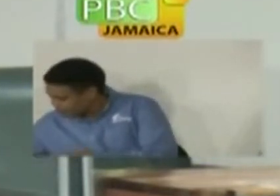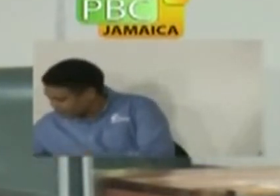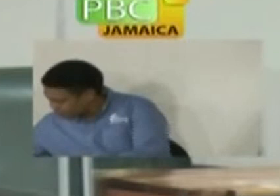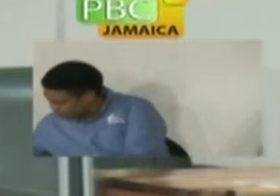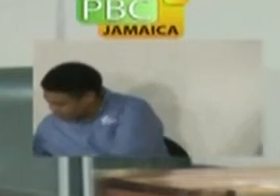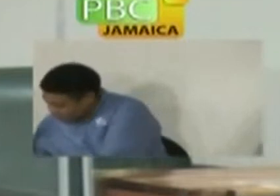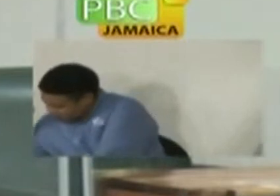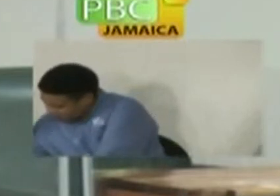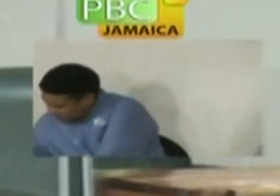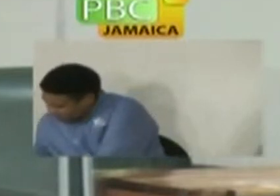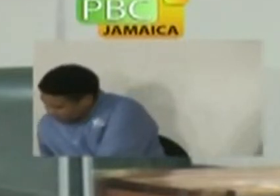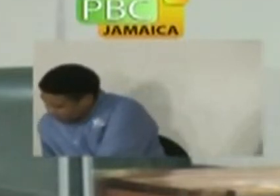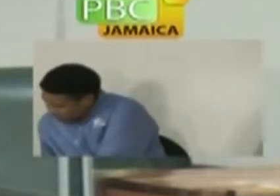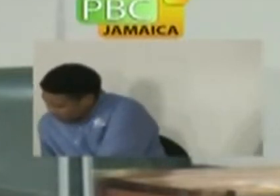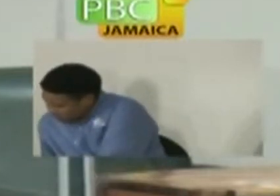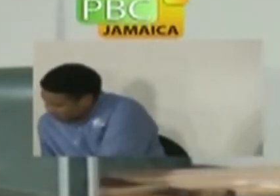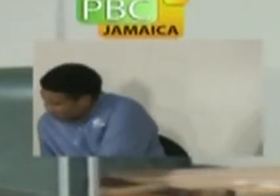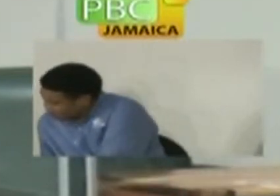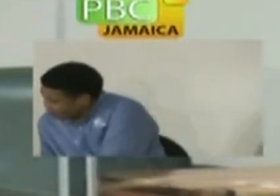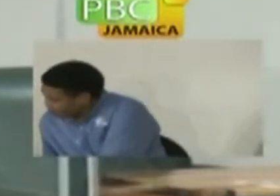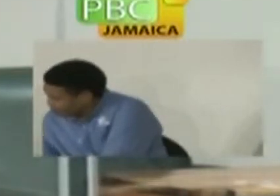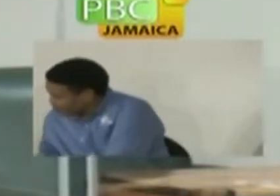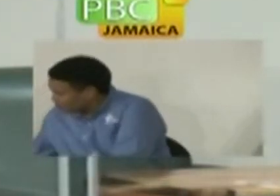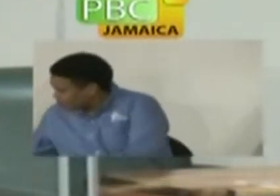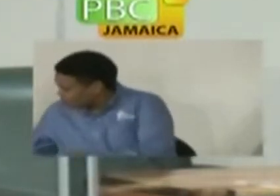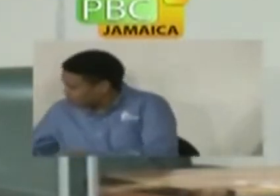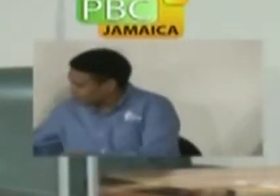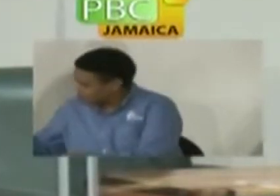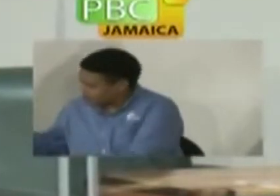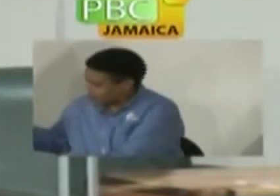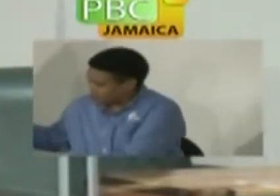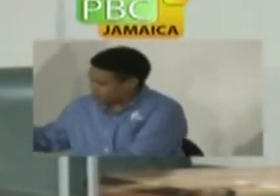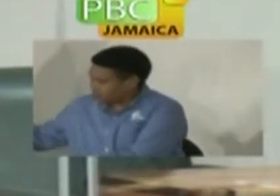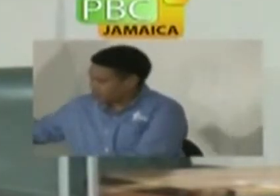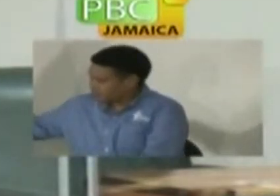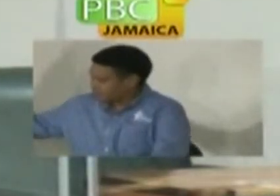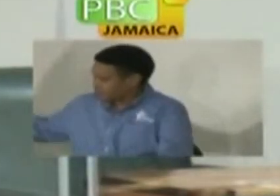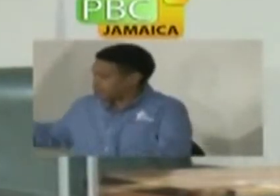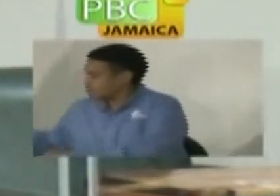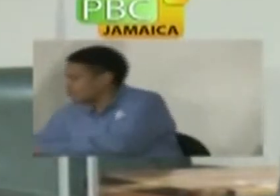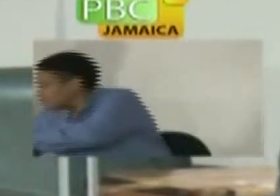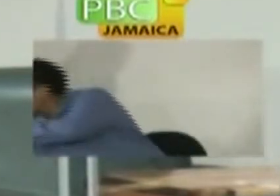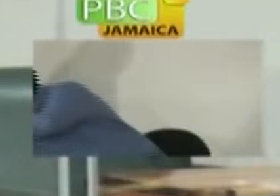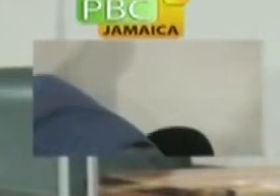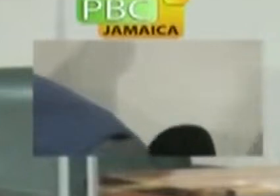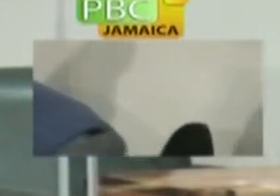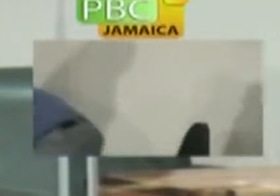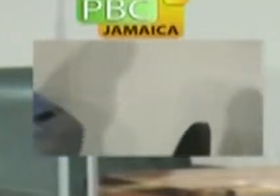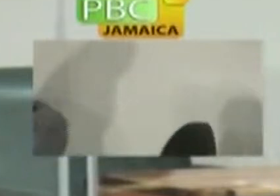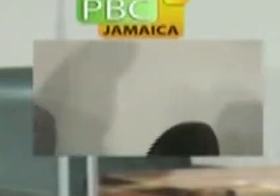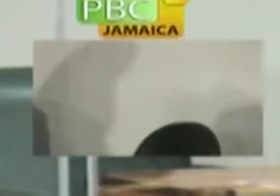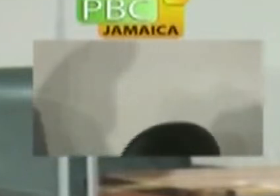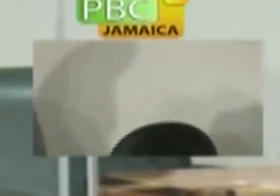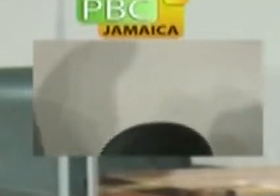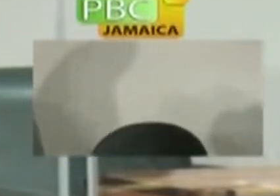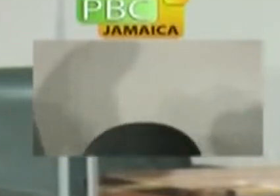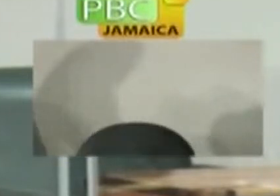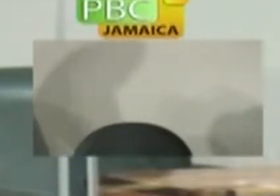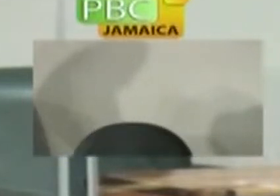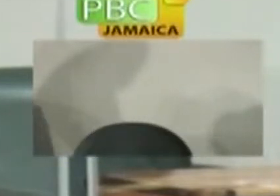the same terms. In other words, the framers of our Constitution